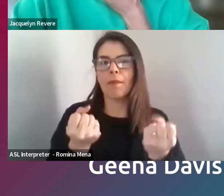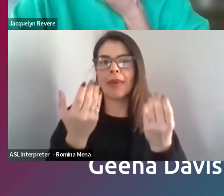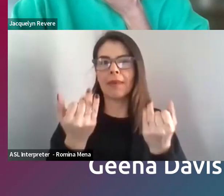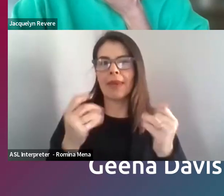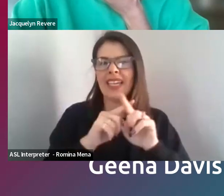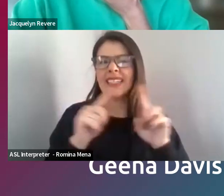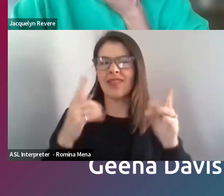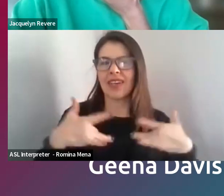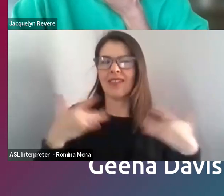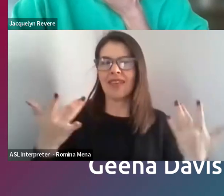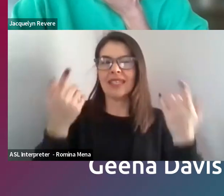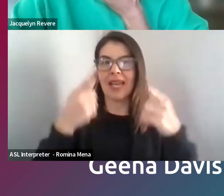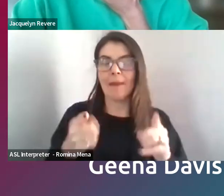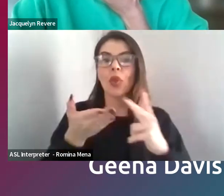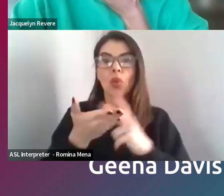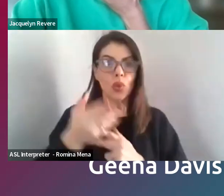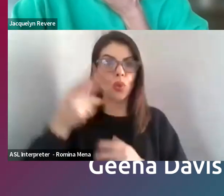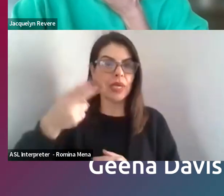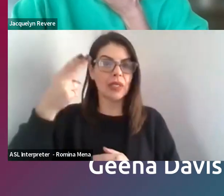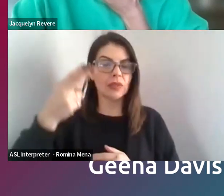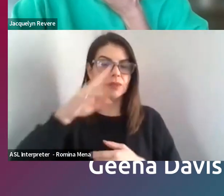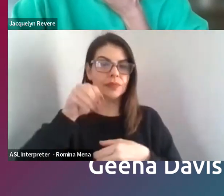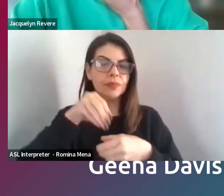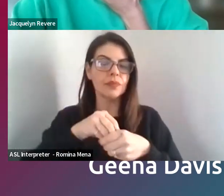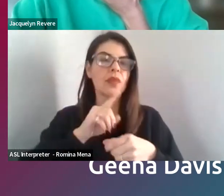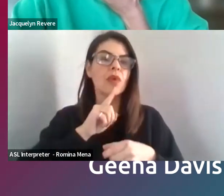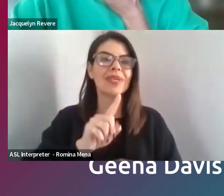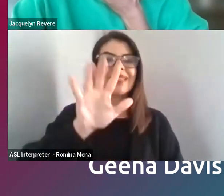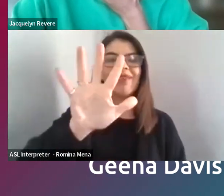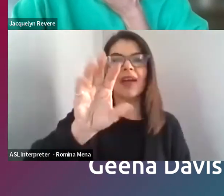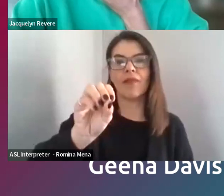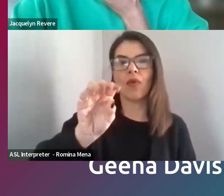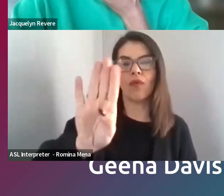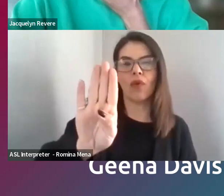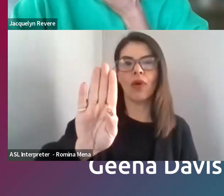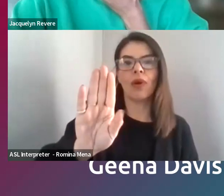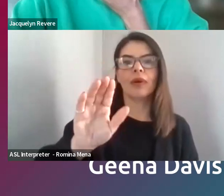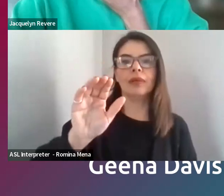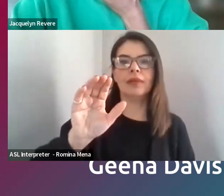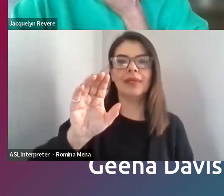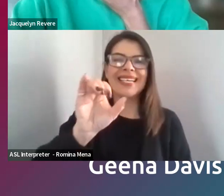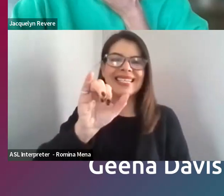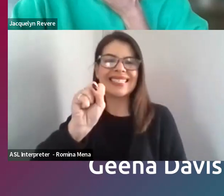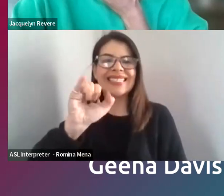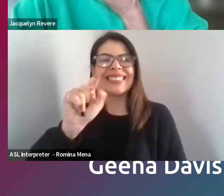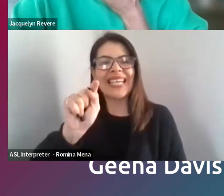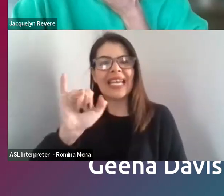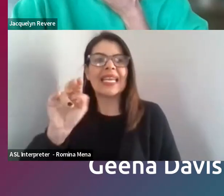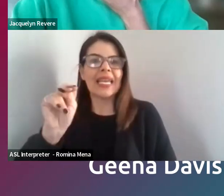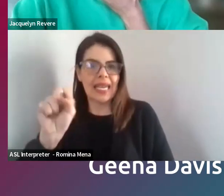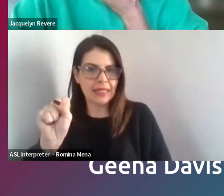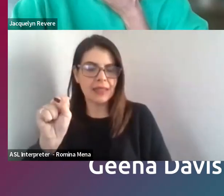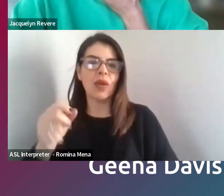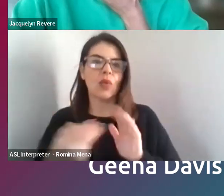kind of events in history, including what's known as the 504 sit-ins, which is